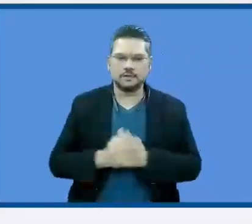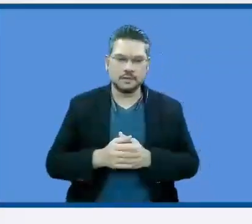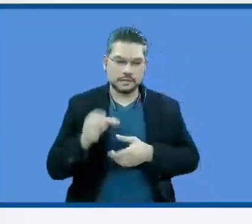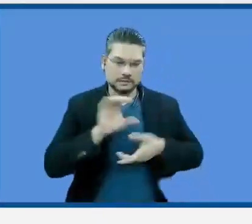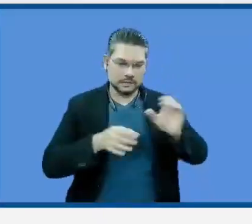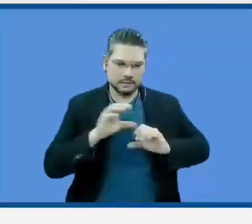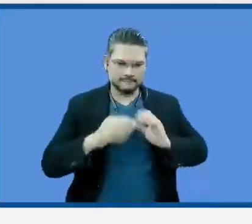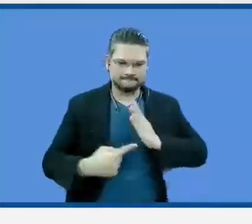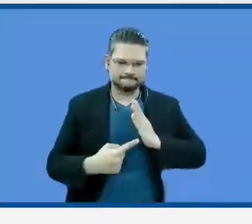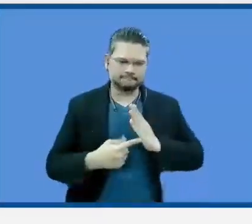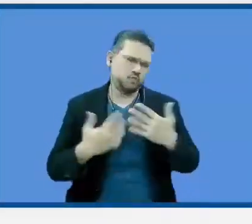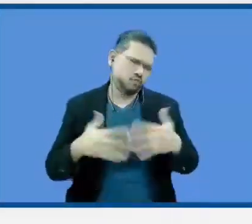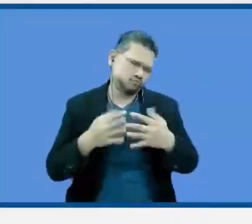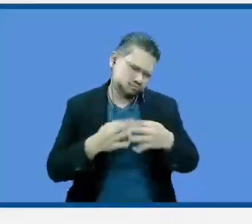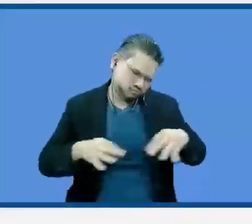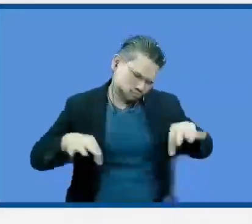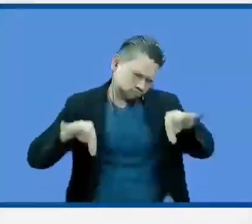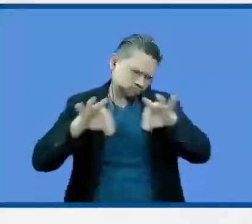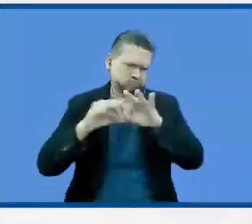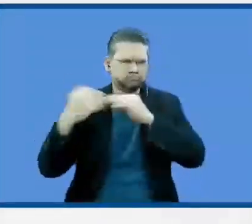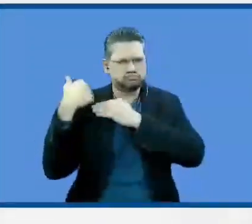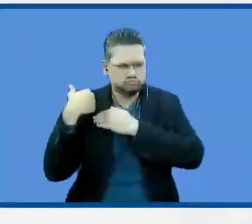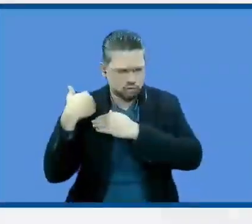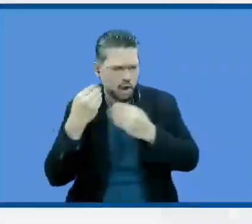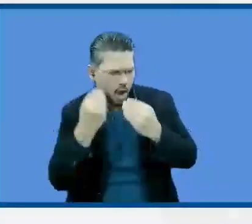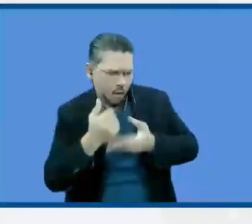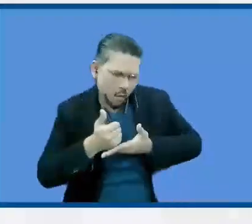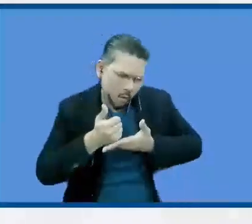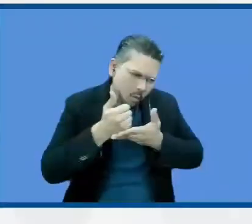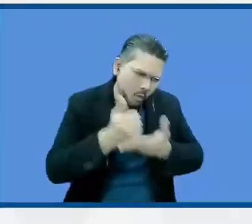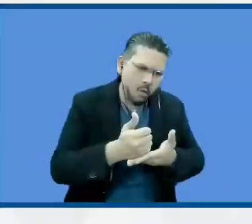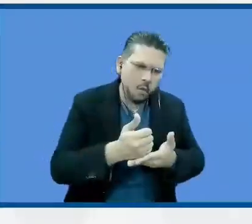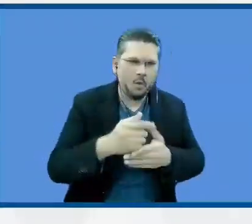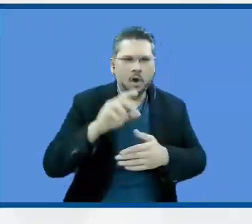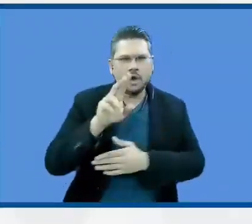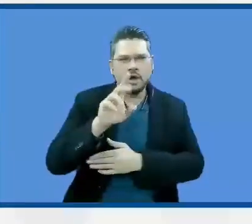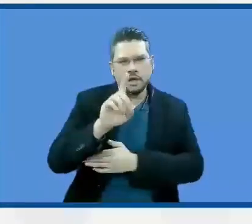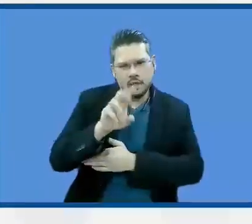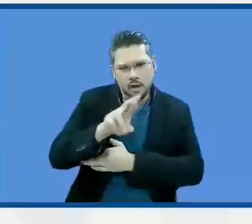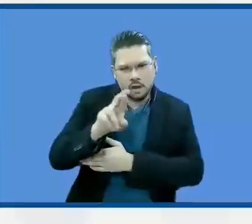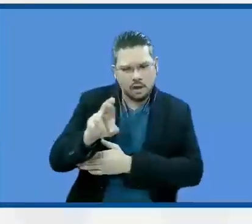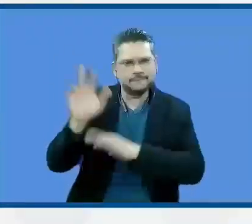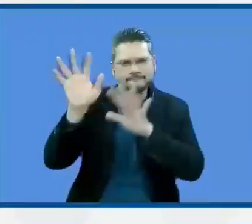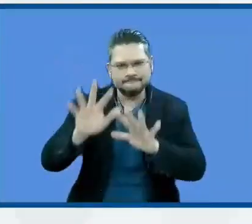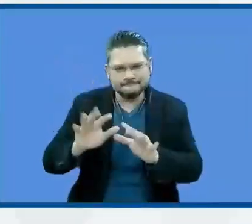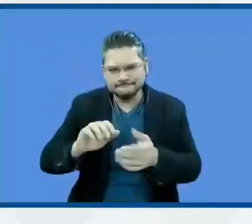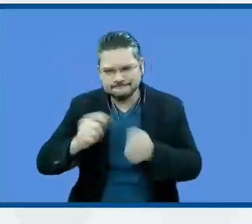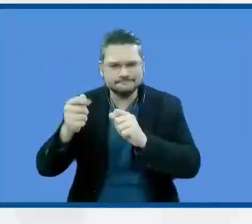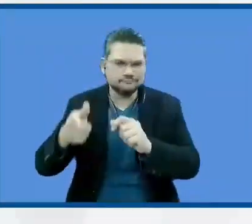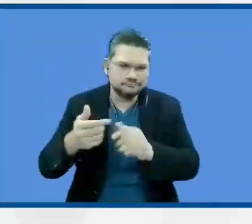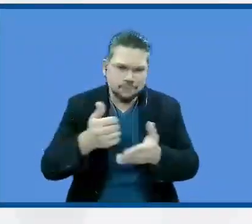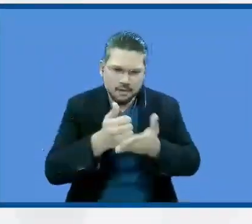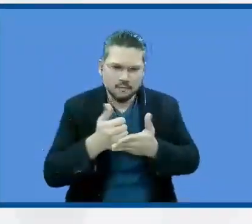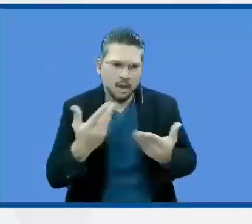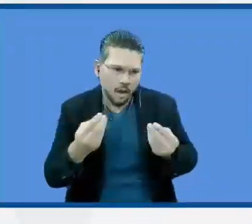risk management and climate change adaptation at many levels, from preparedness to mitigation, response, and recovery. And I